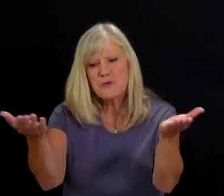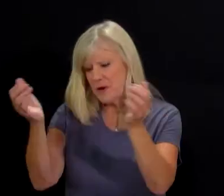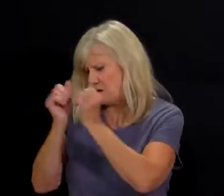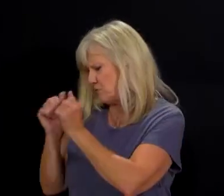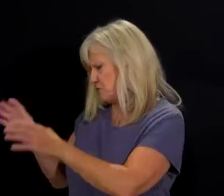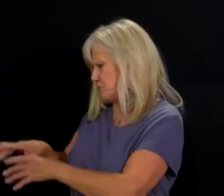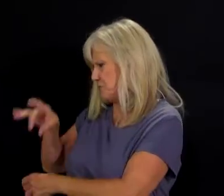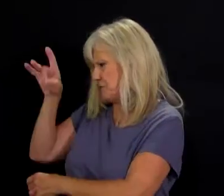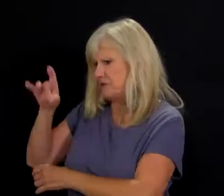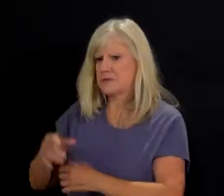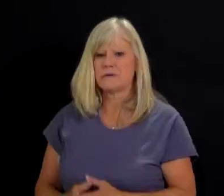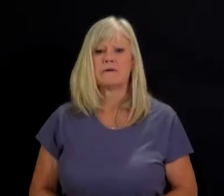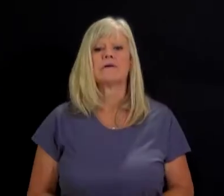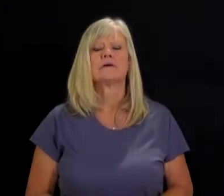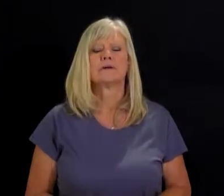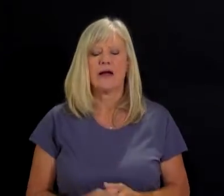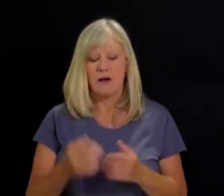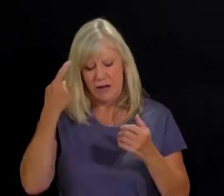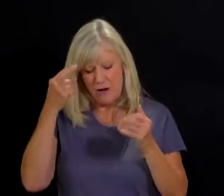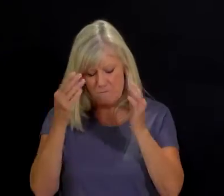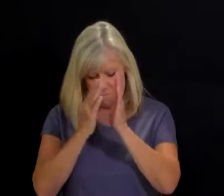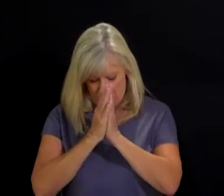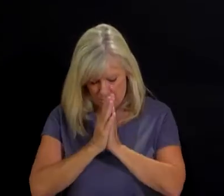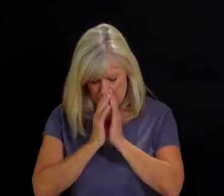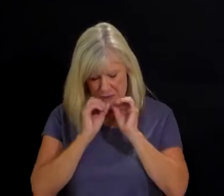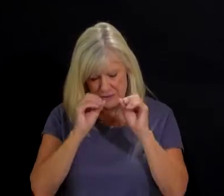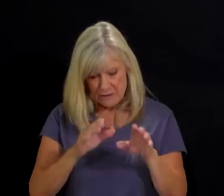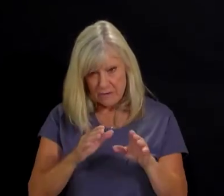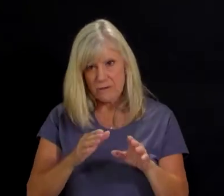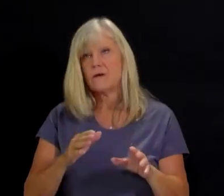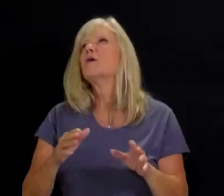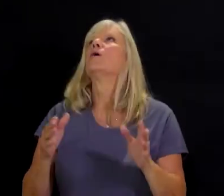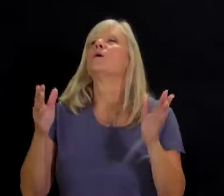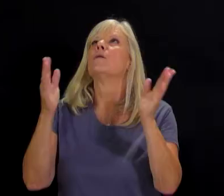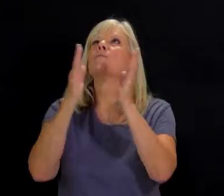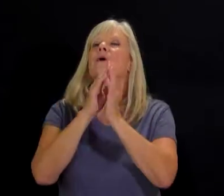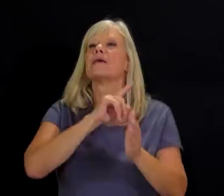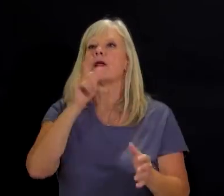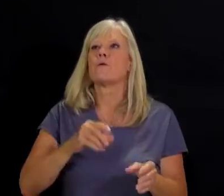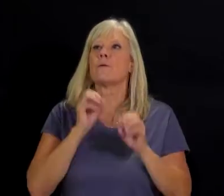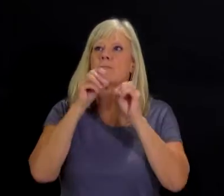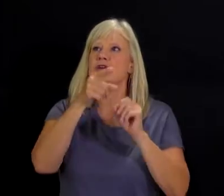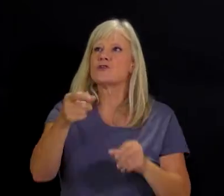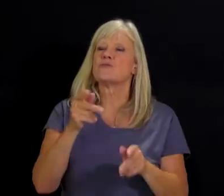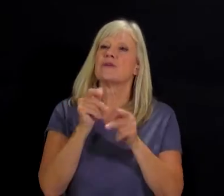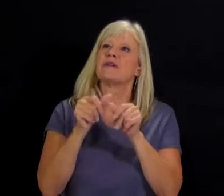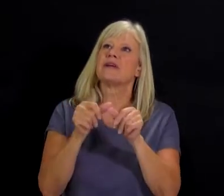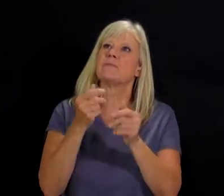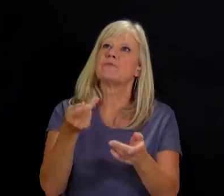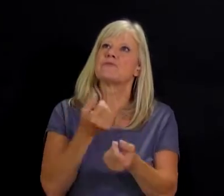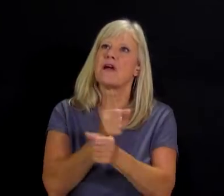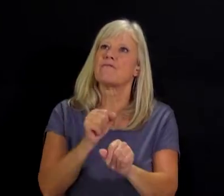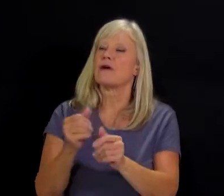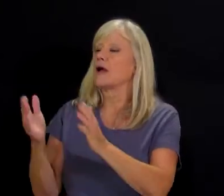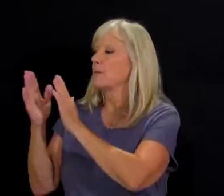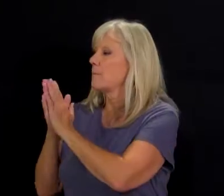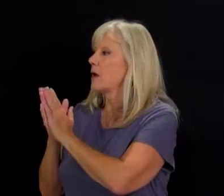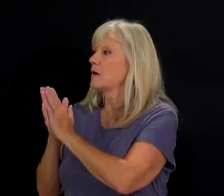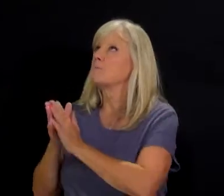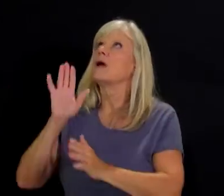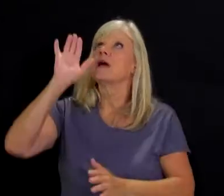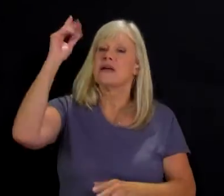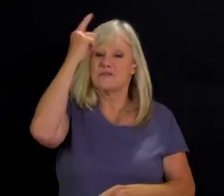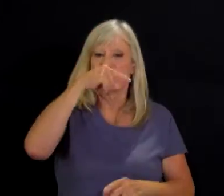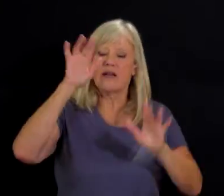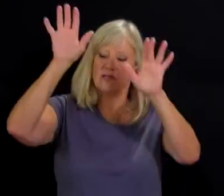And with your spirit, bow down for the blessing. May the Lord bless you and keep you. Amen. May he let his face